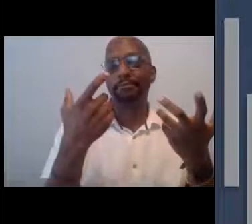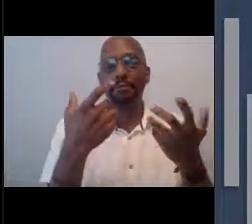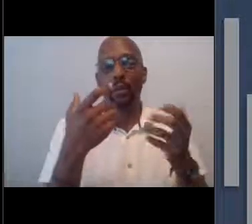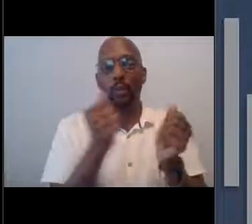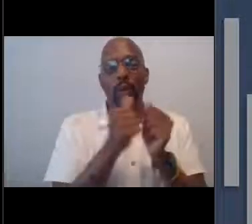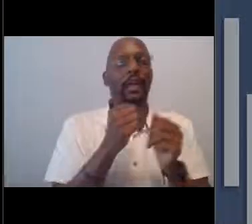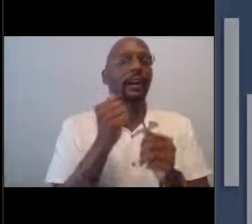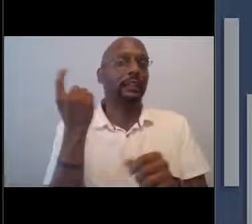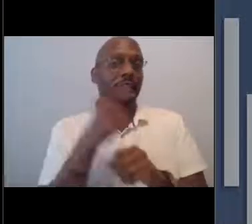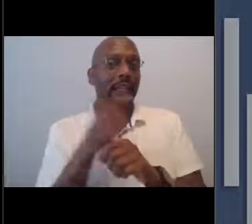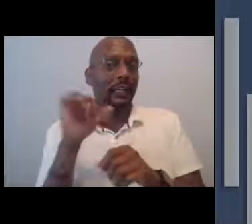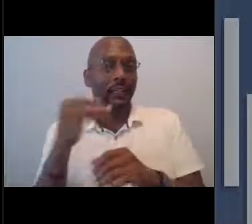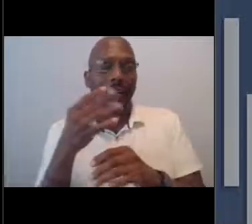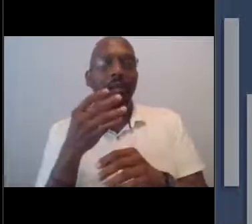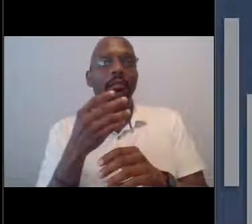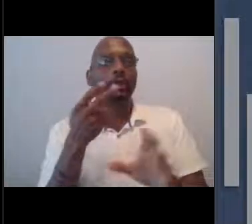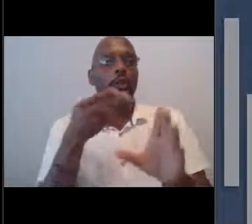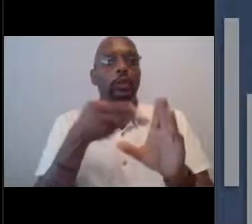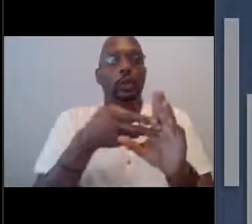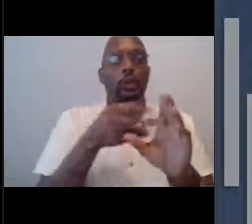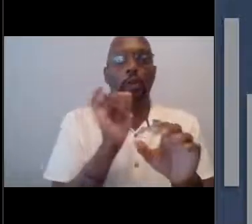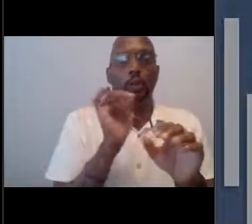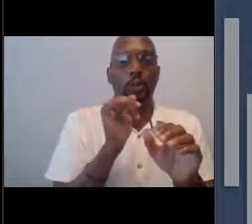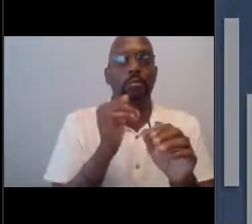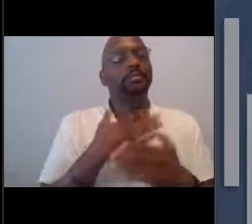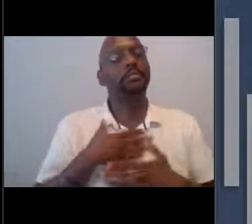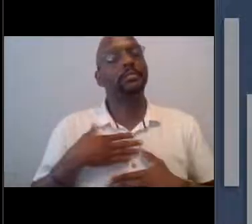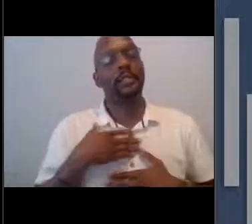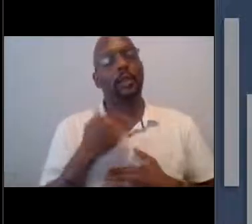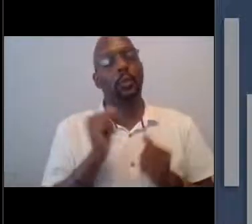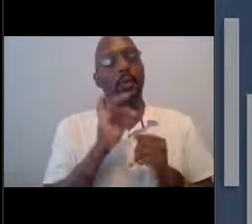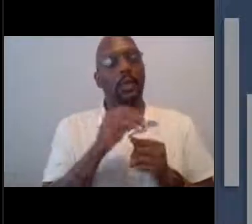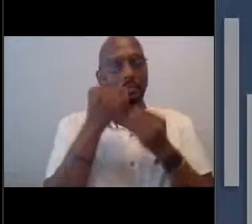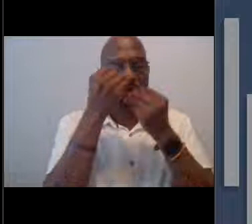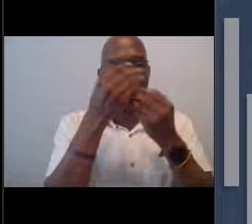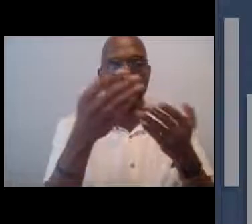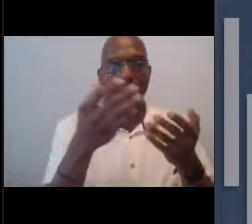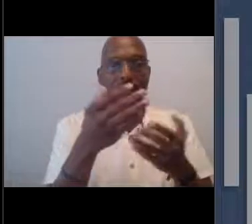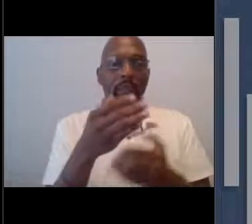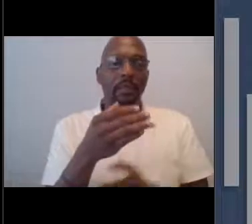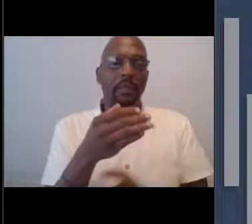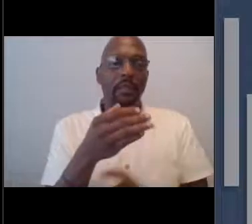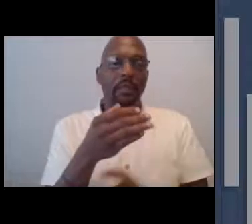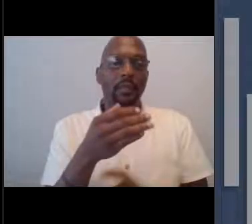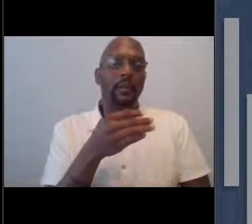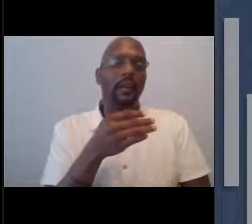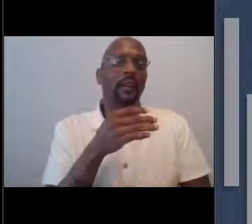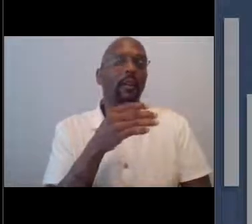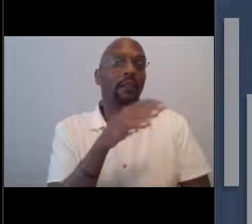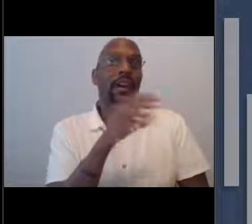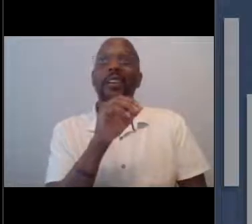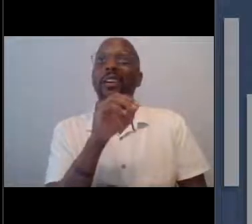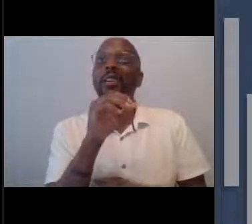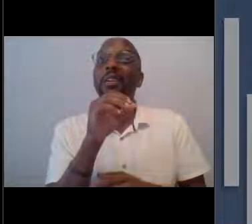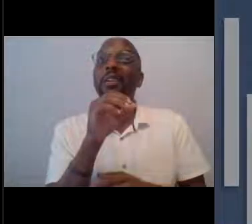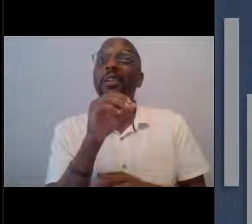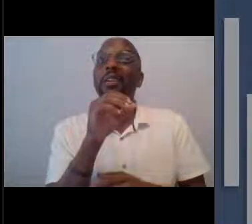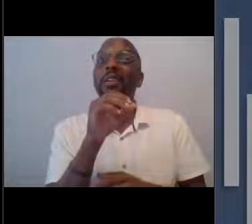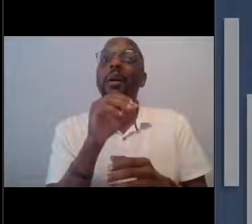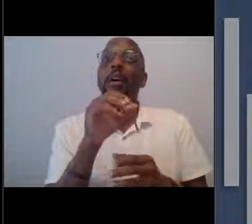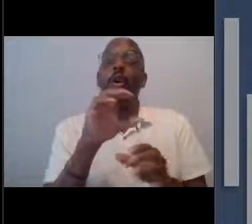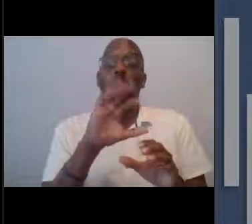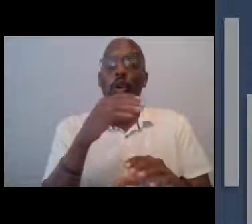job also participated, and I was really pleased to have FastLink DTLA be one of the 500 plus organizations that